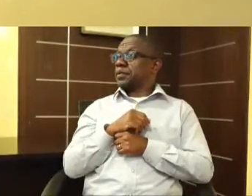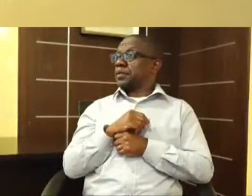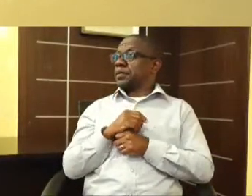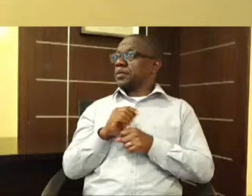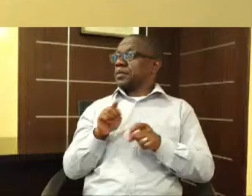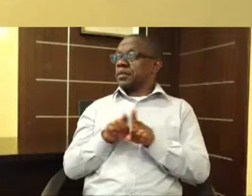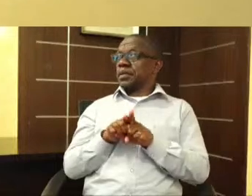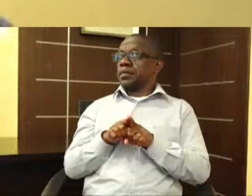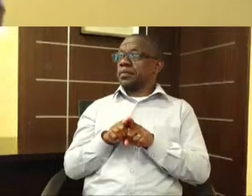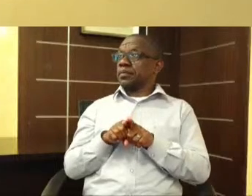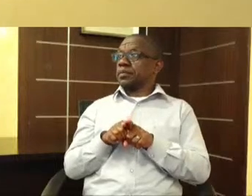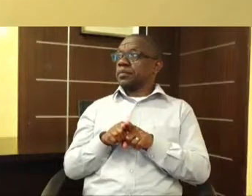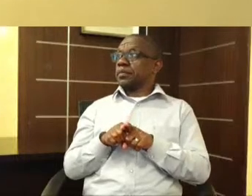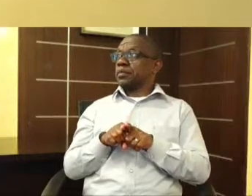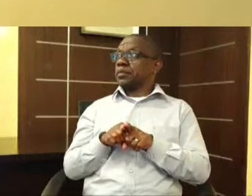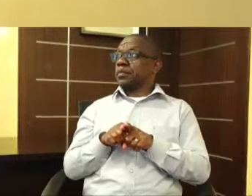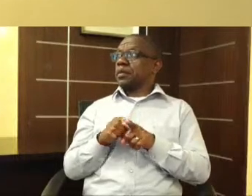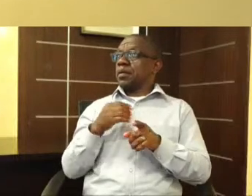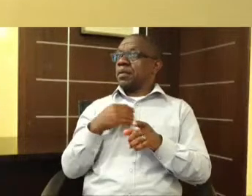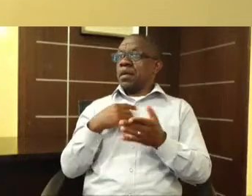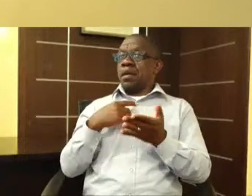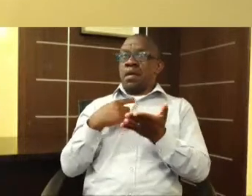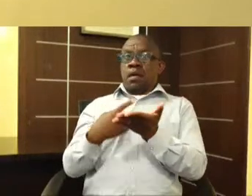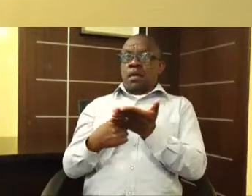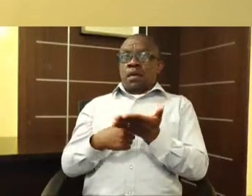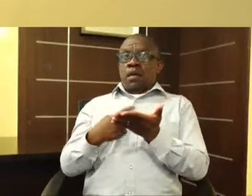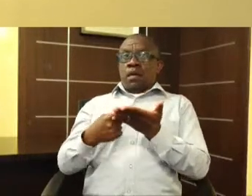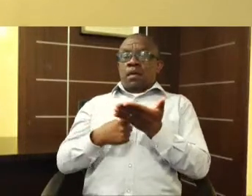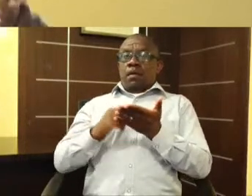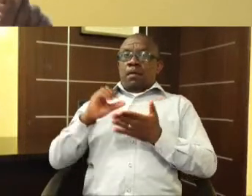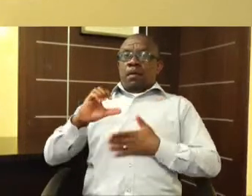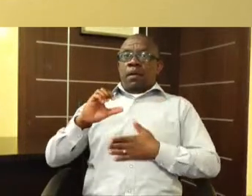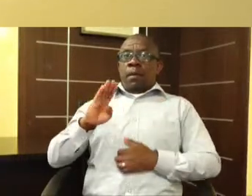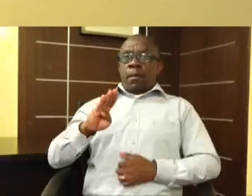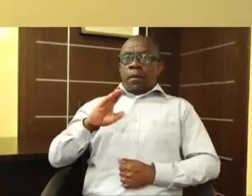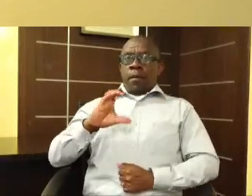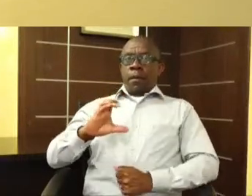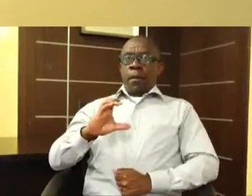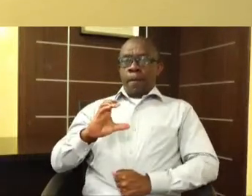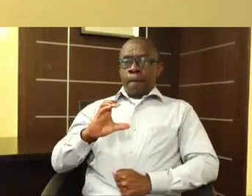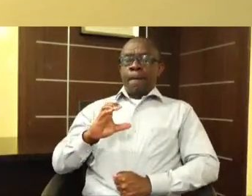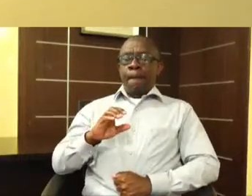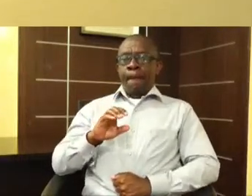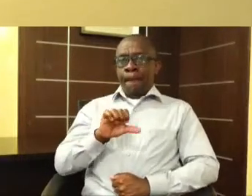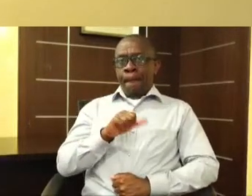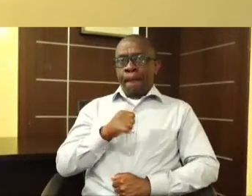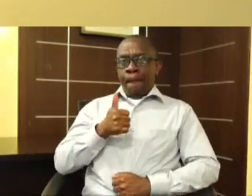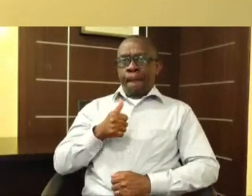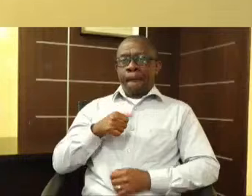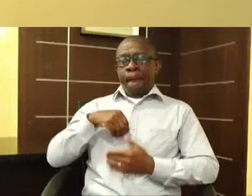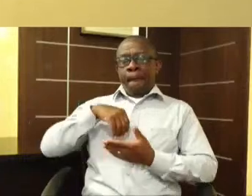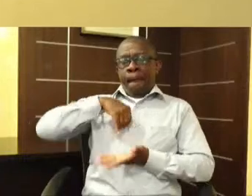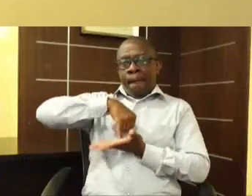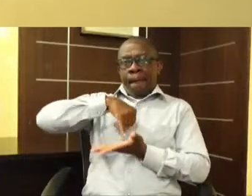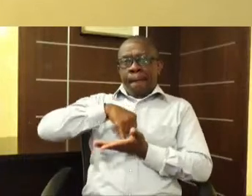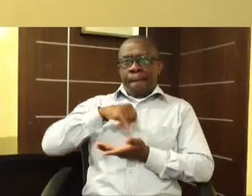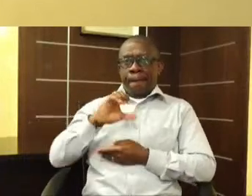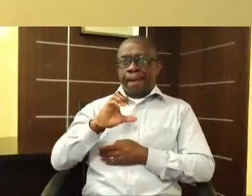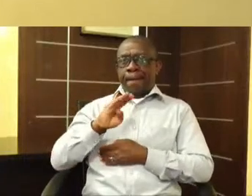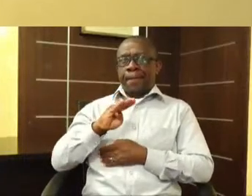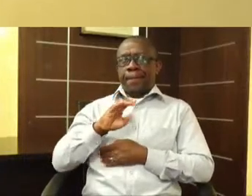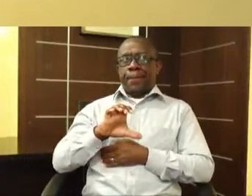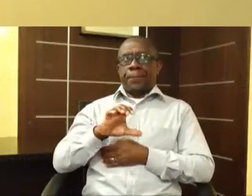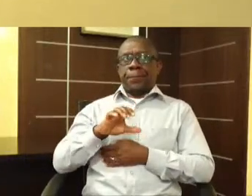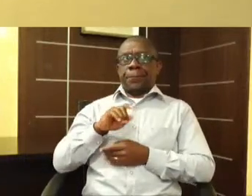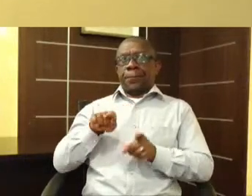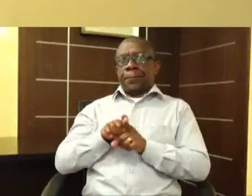as, let me talk about CBC is concerned, and the others who are there in the middle of CBC, and you've seen